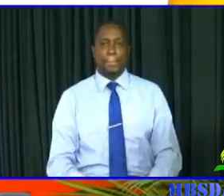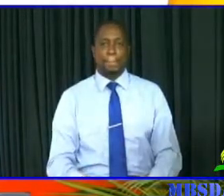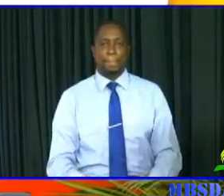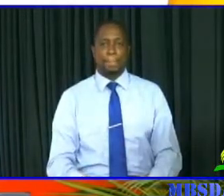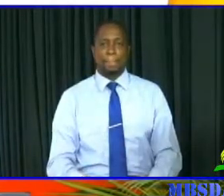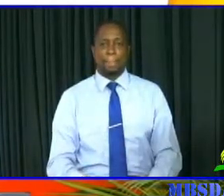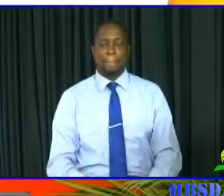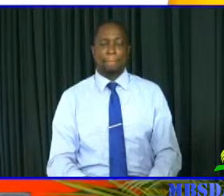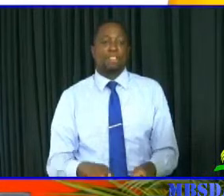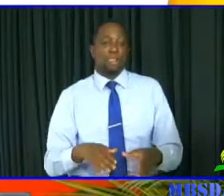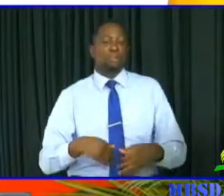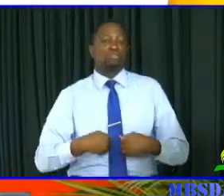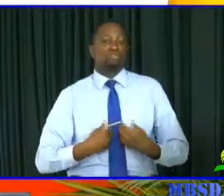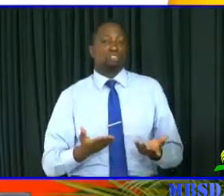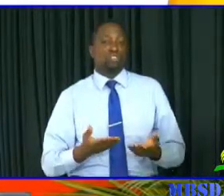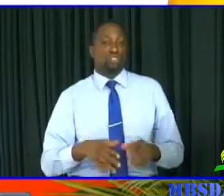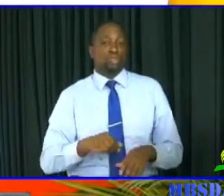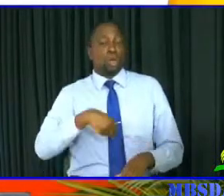So